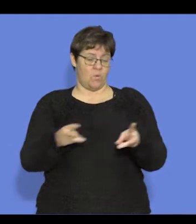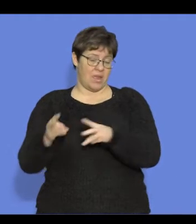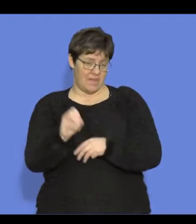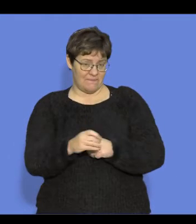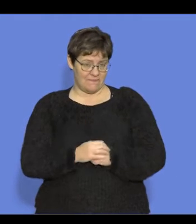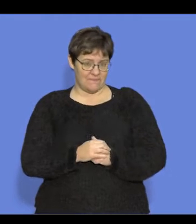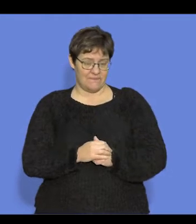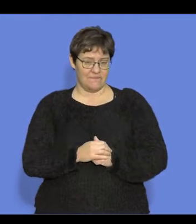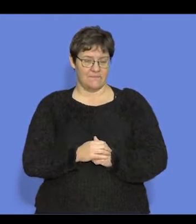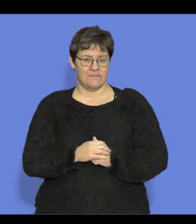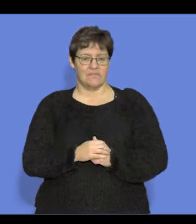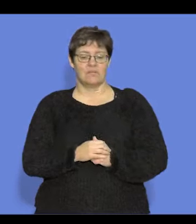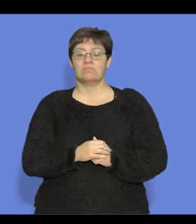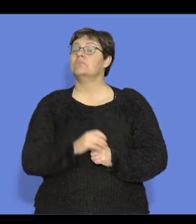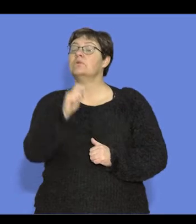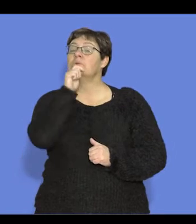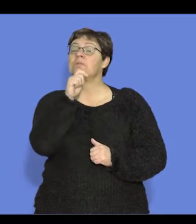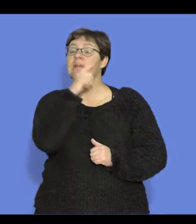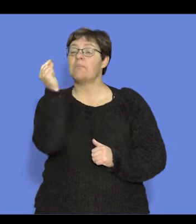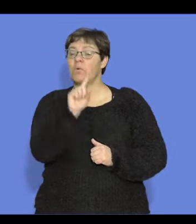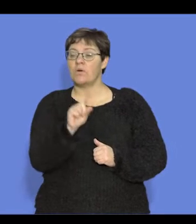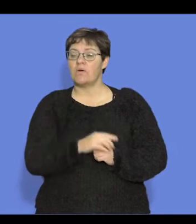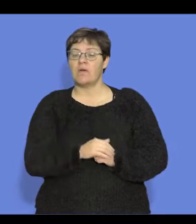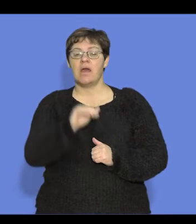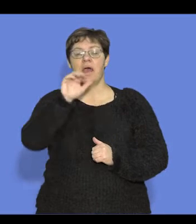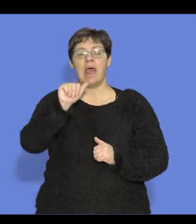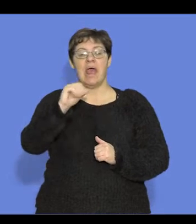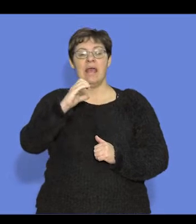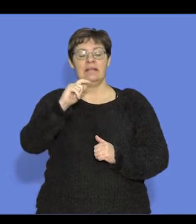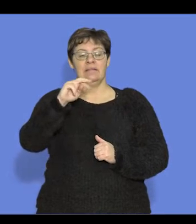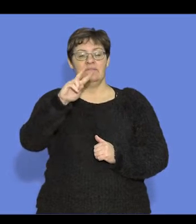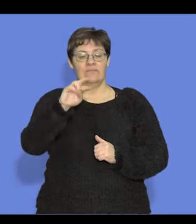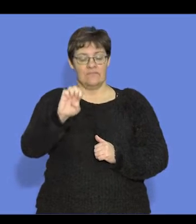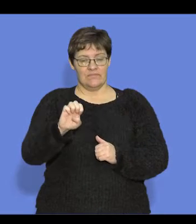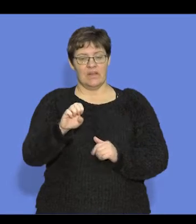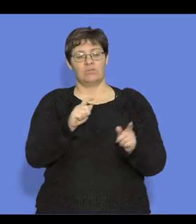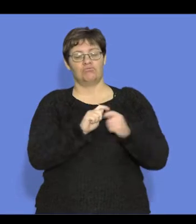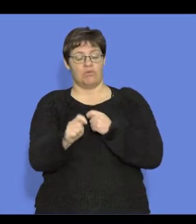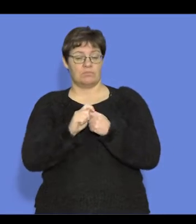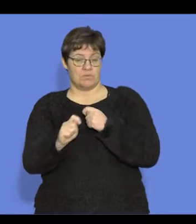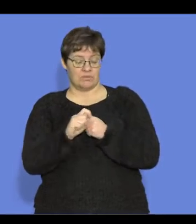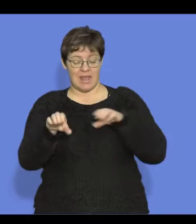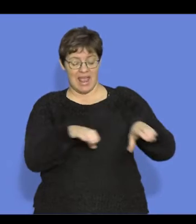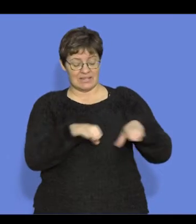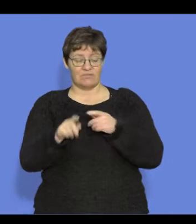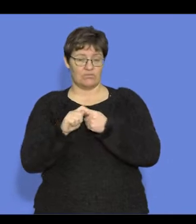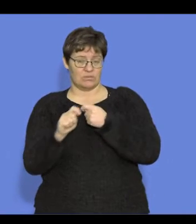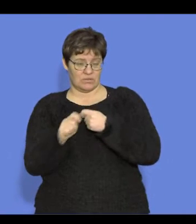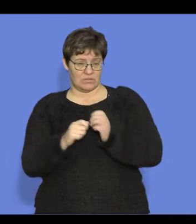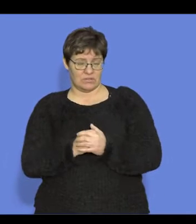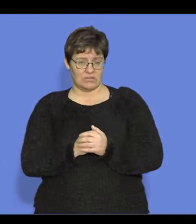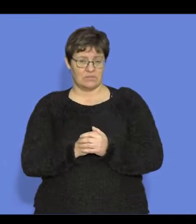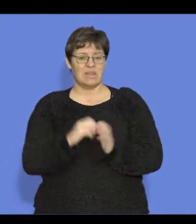And that is they use something called active transport. And this you should have done in your section